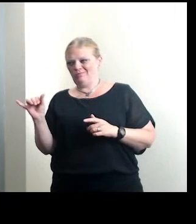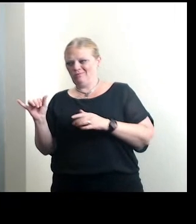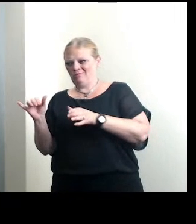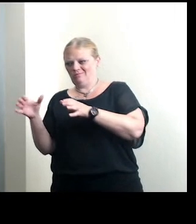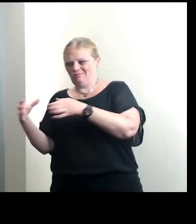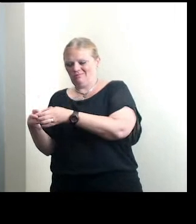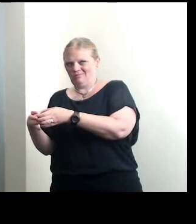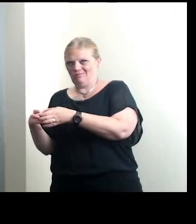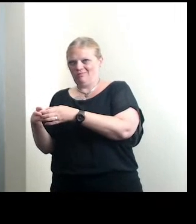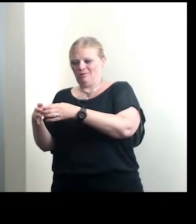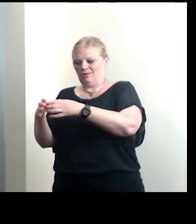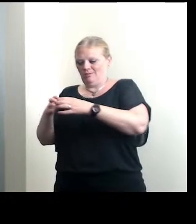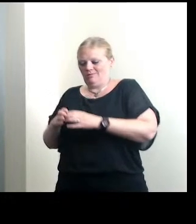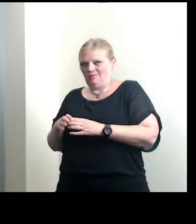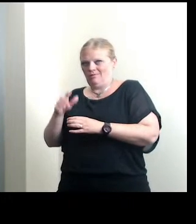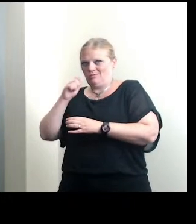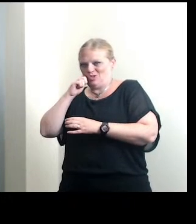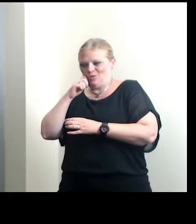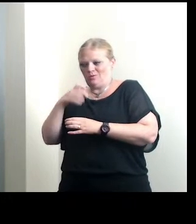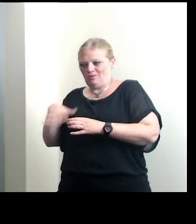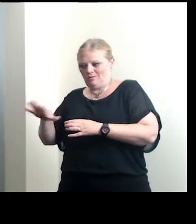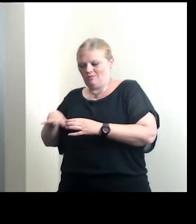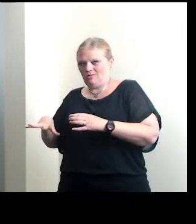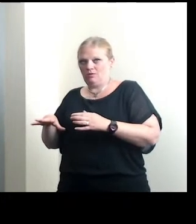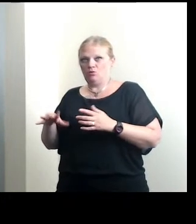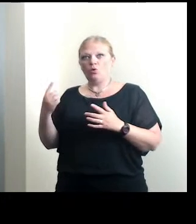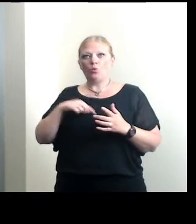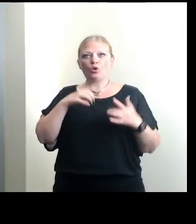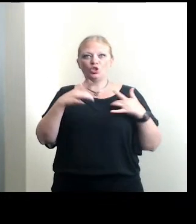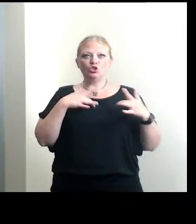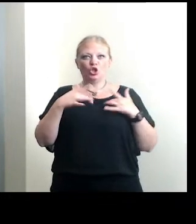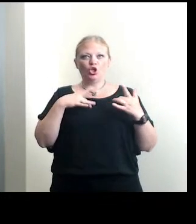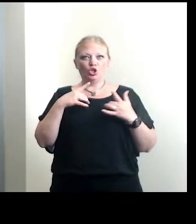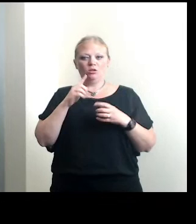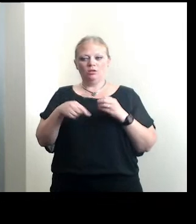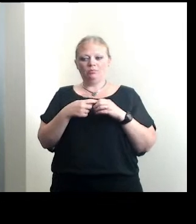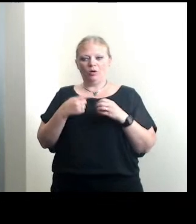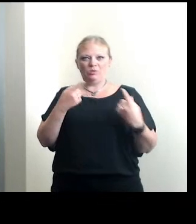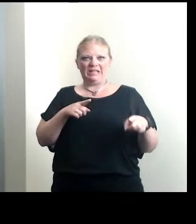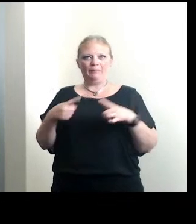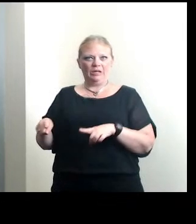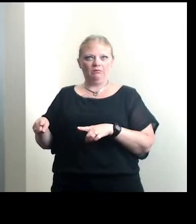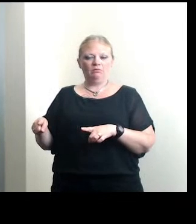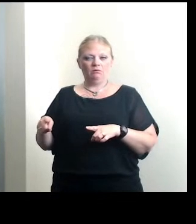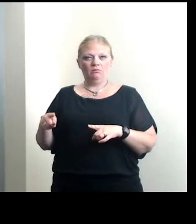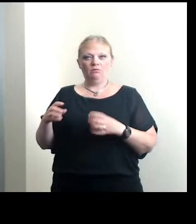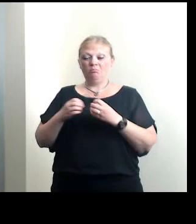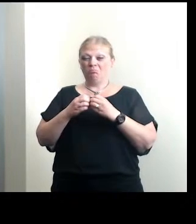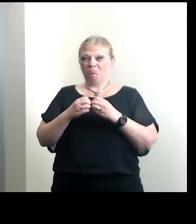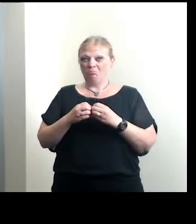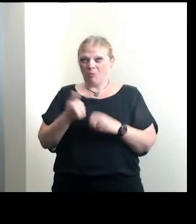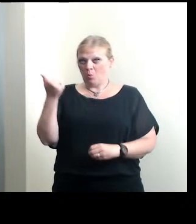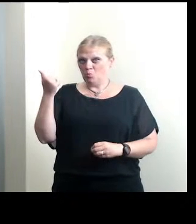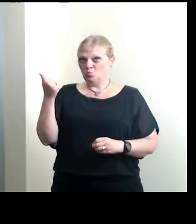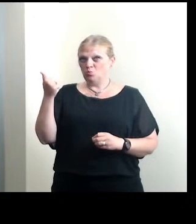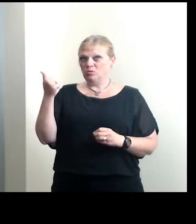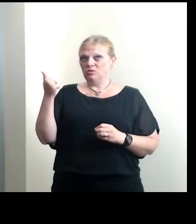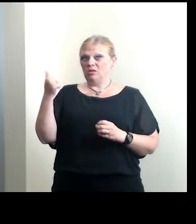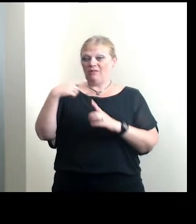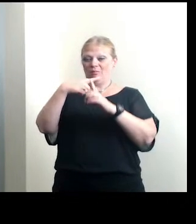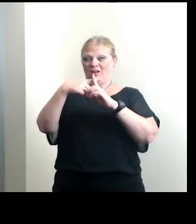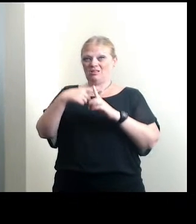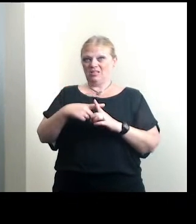we are very concerned about the direction we're going in some of these communities. And in the vast majority of these cases,